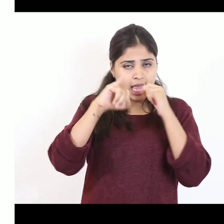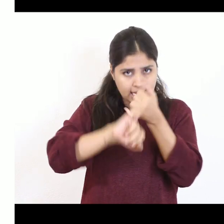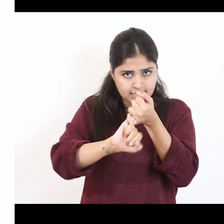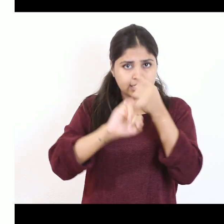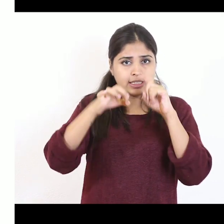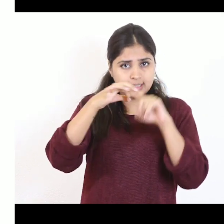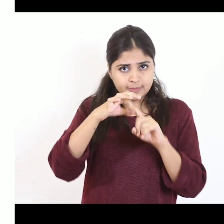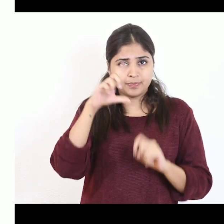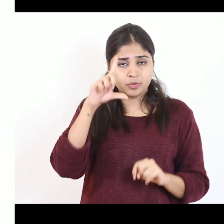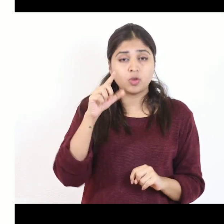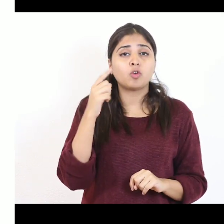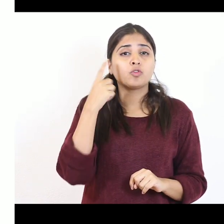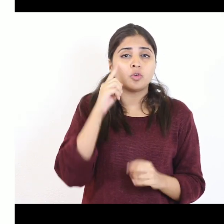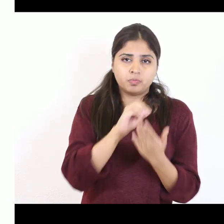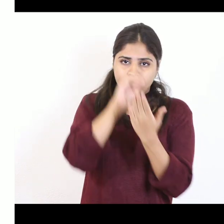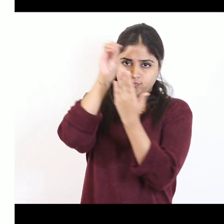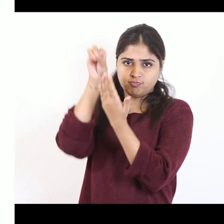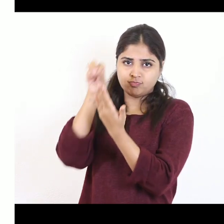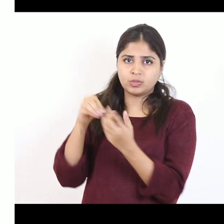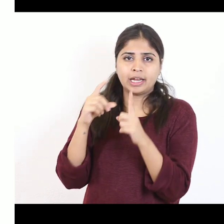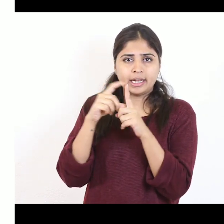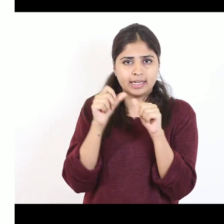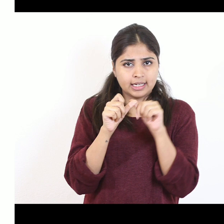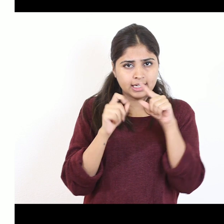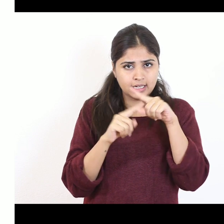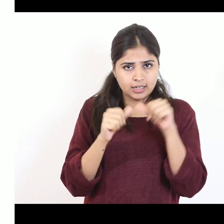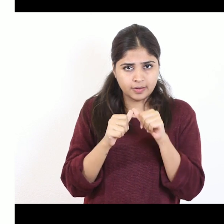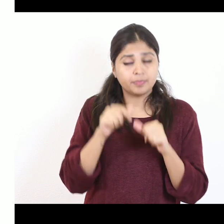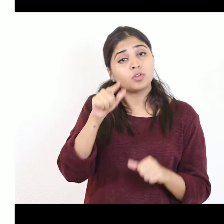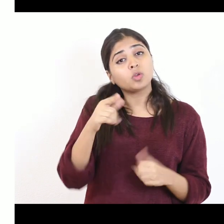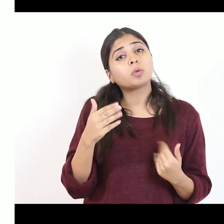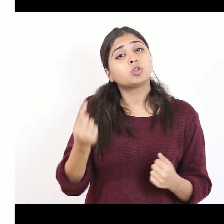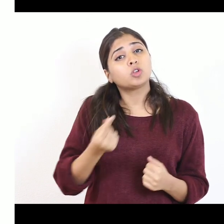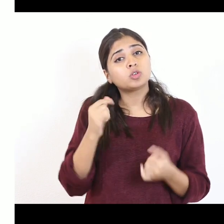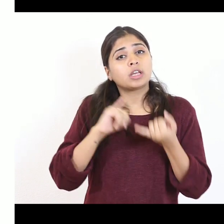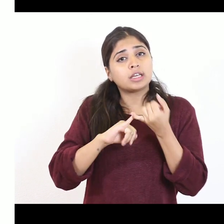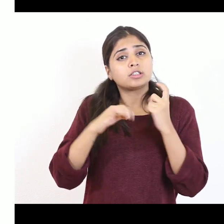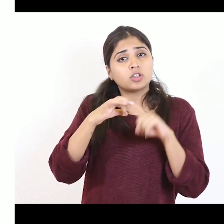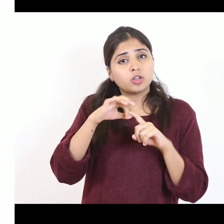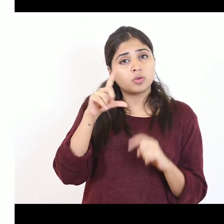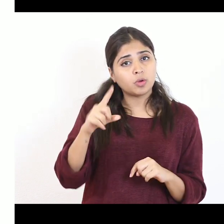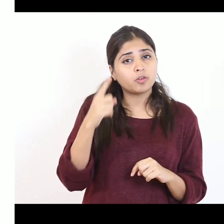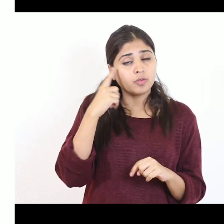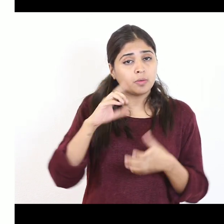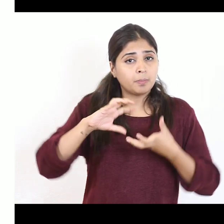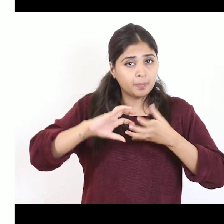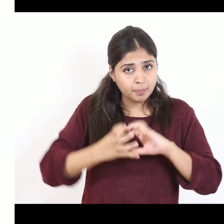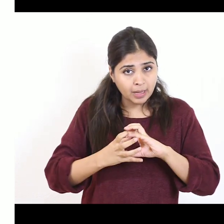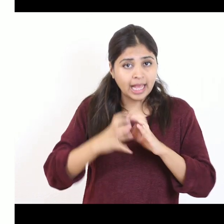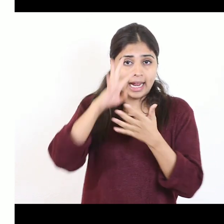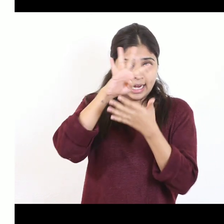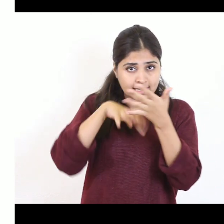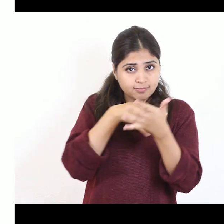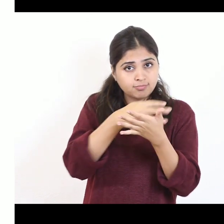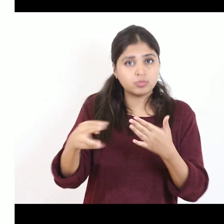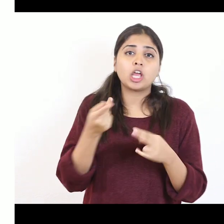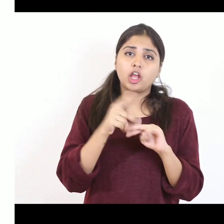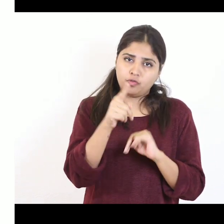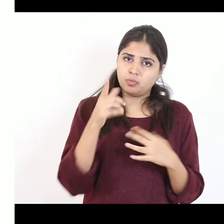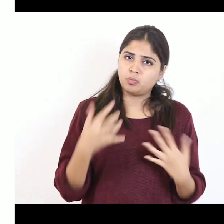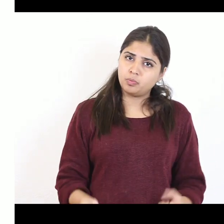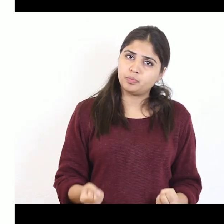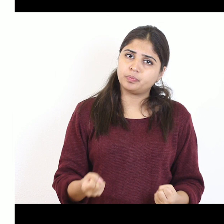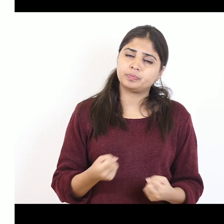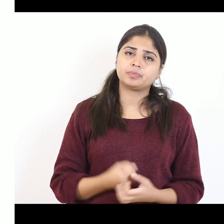used SQL to create the database and tables if we had wanted to. One advantage of